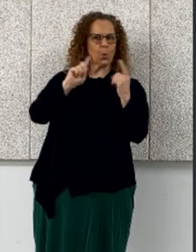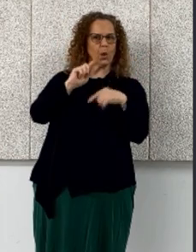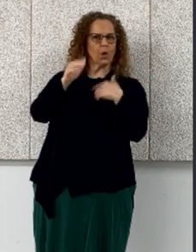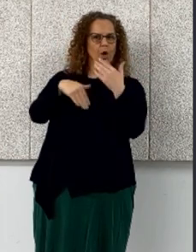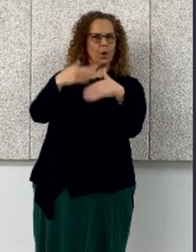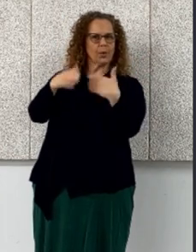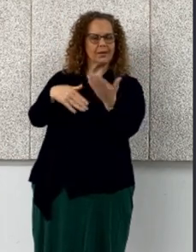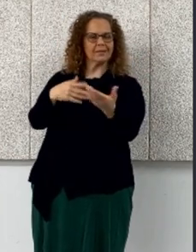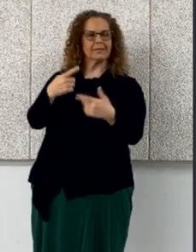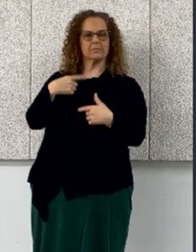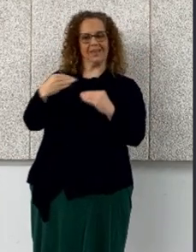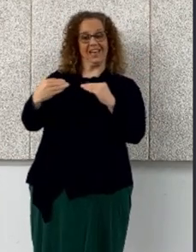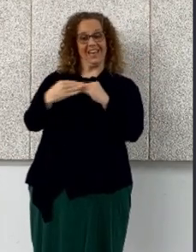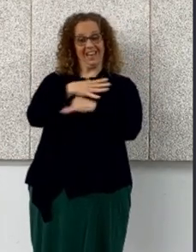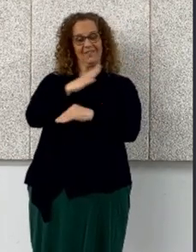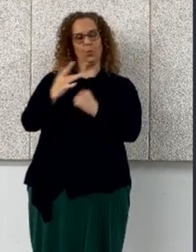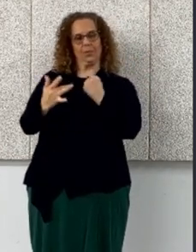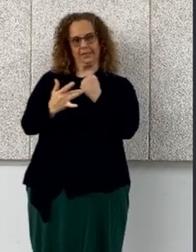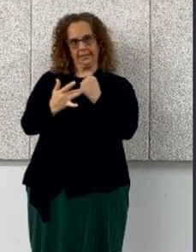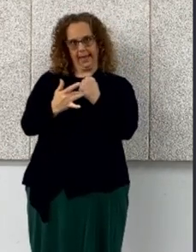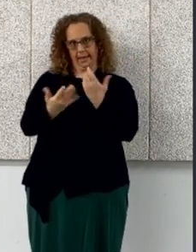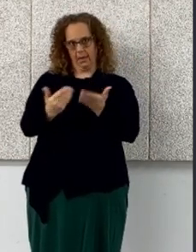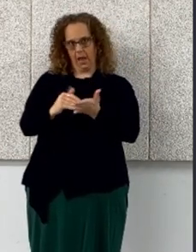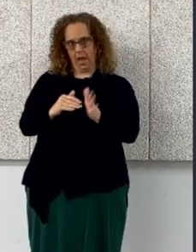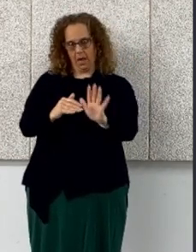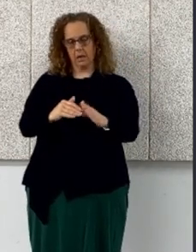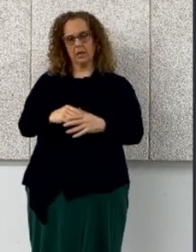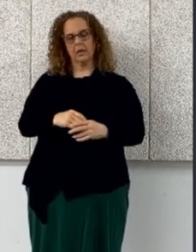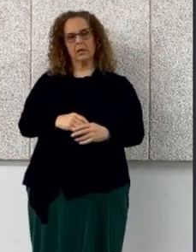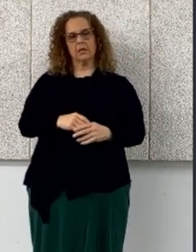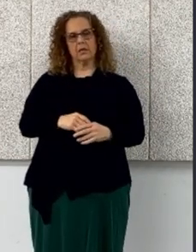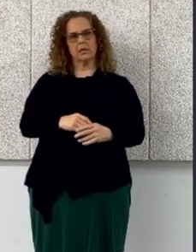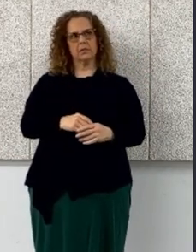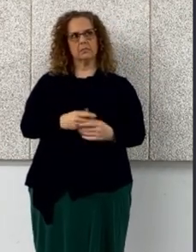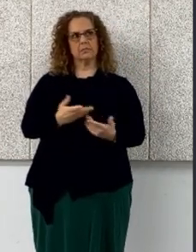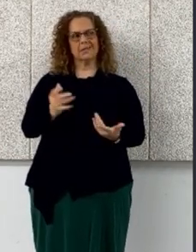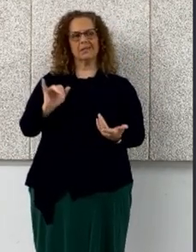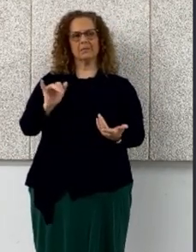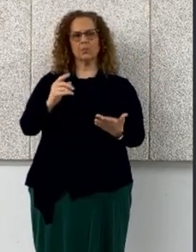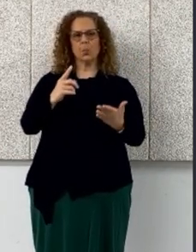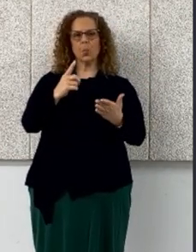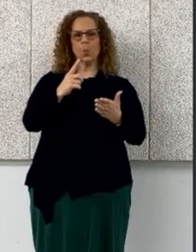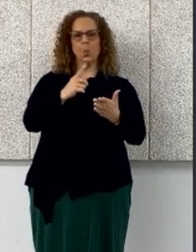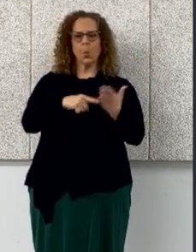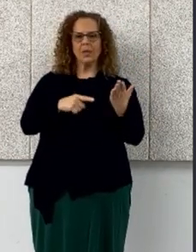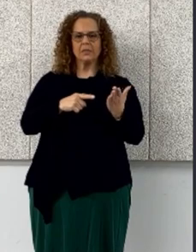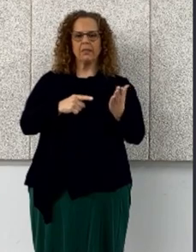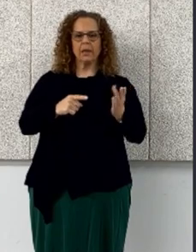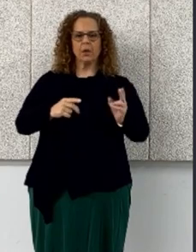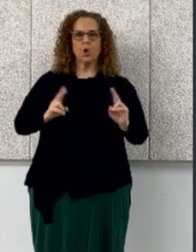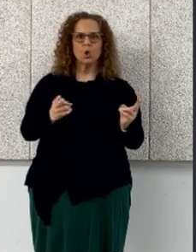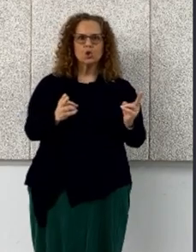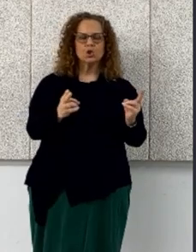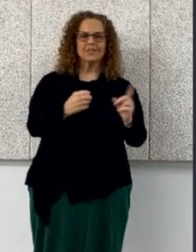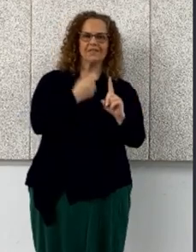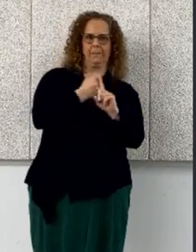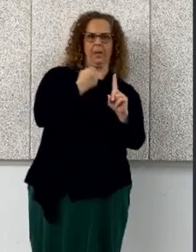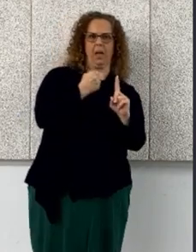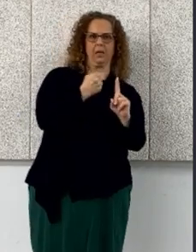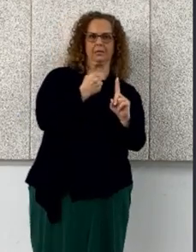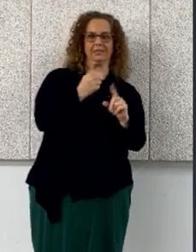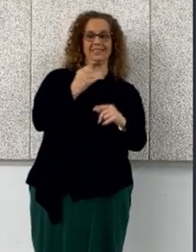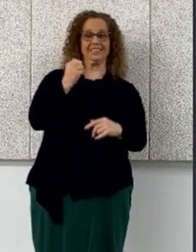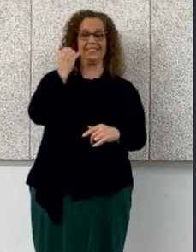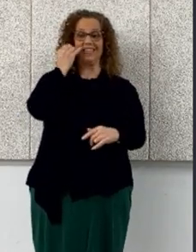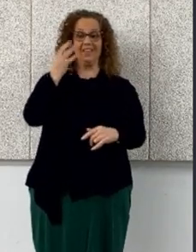very influenced by tech. Sort of like, what is the urgency of impact? And if we're not chasing